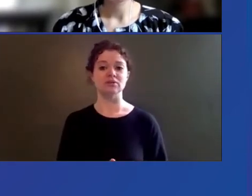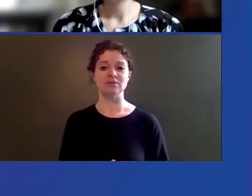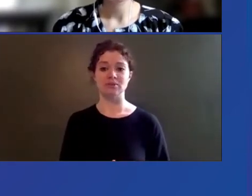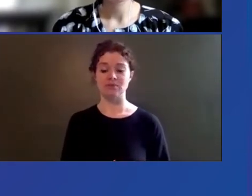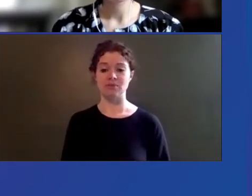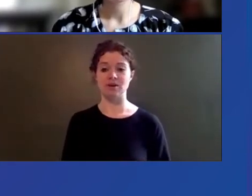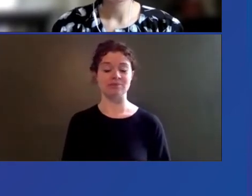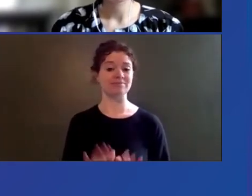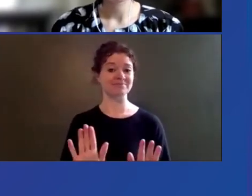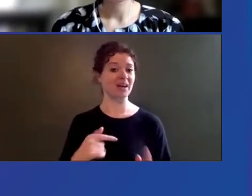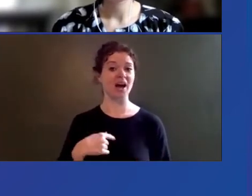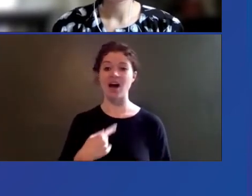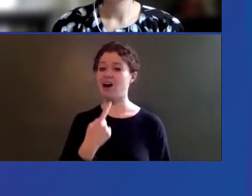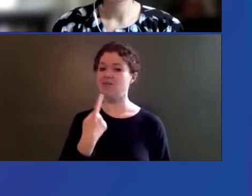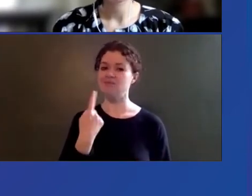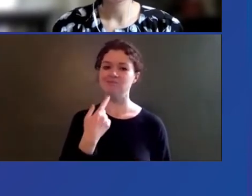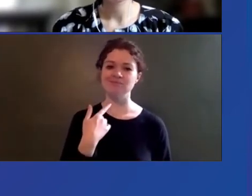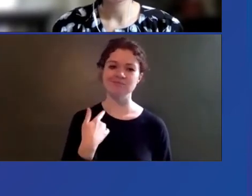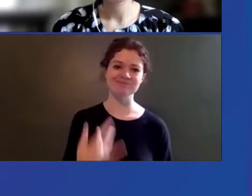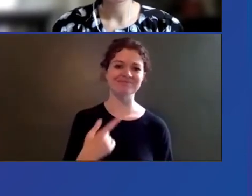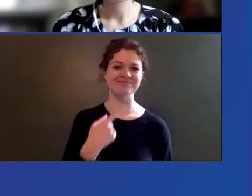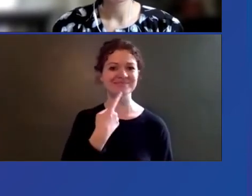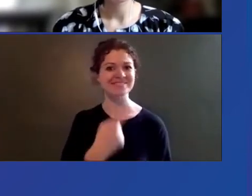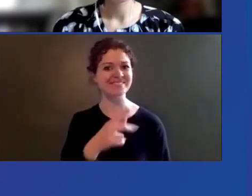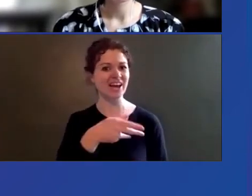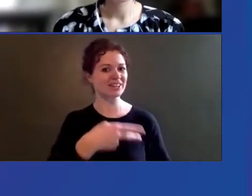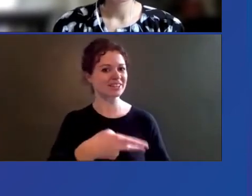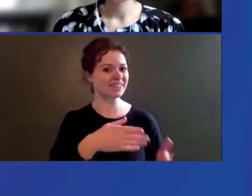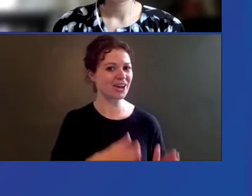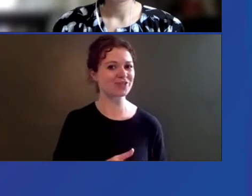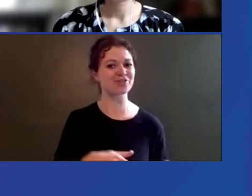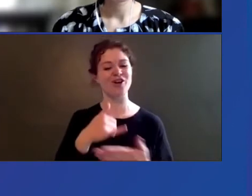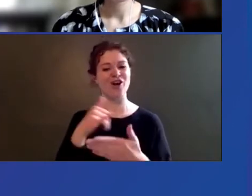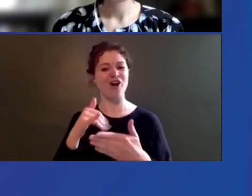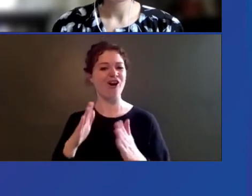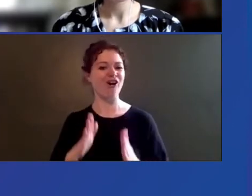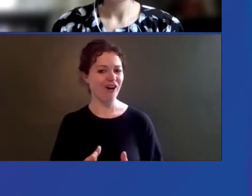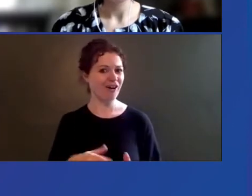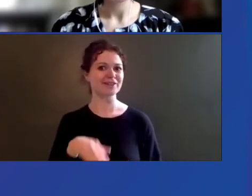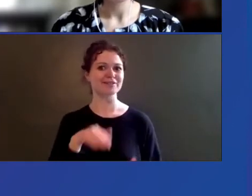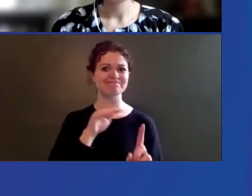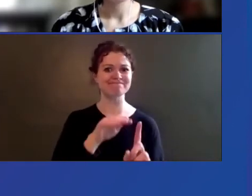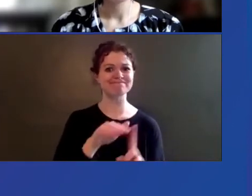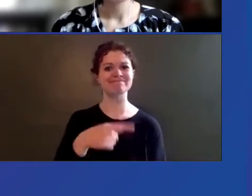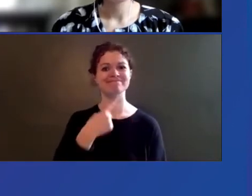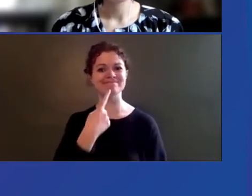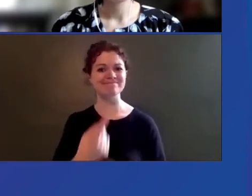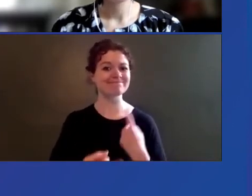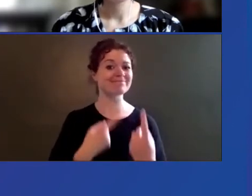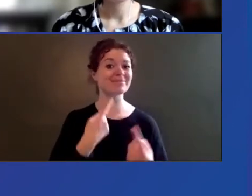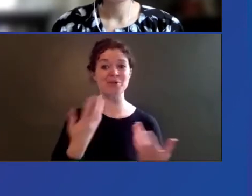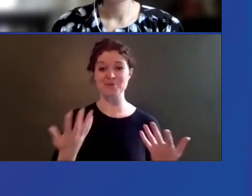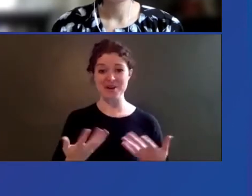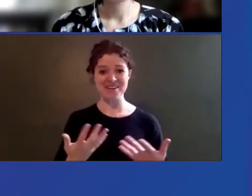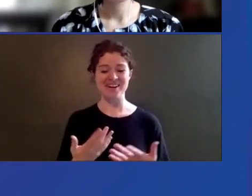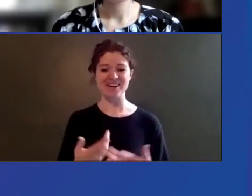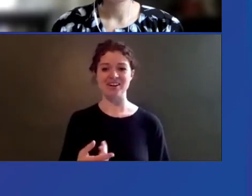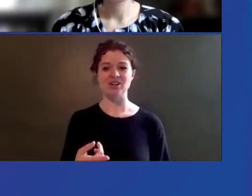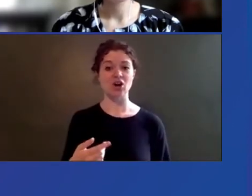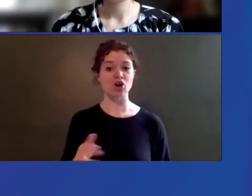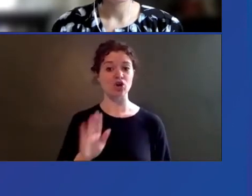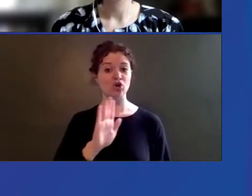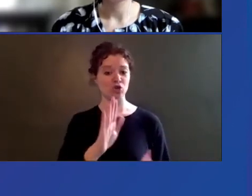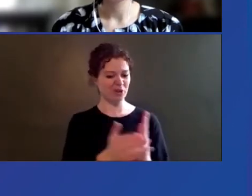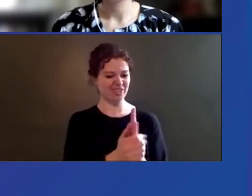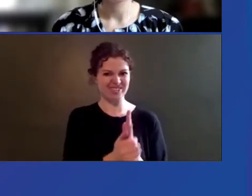because I always tell dancers this, and in fact, other kinds of arts students as well in my teaching, is that you have every skill you